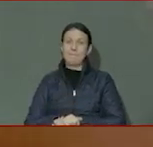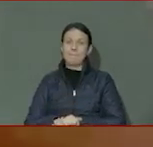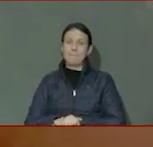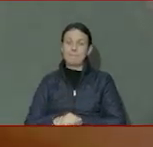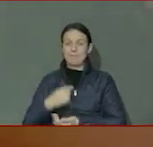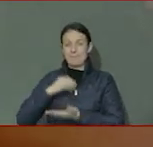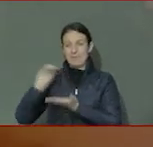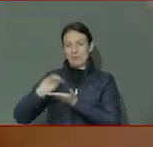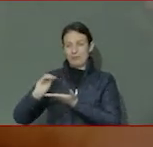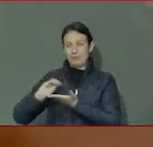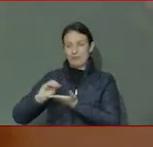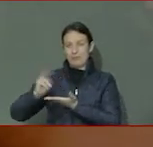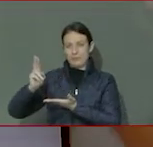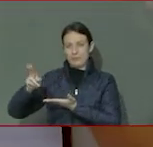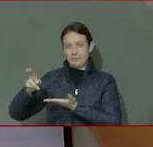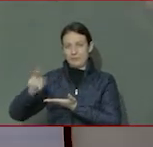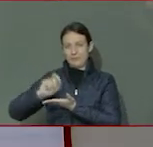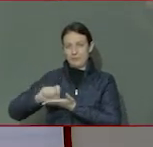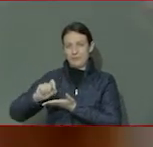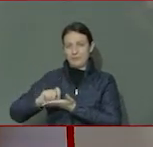it worse.